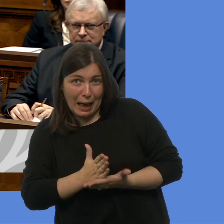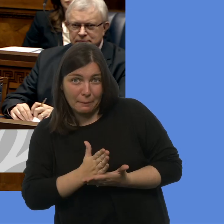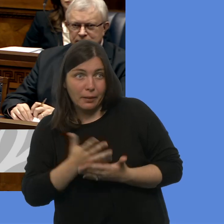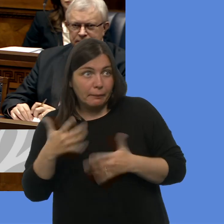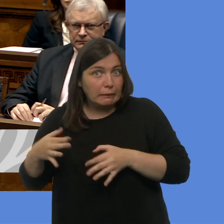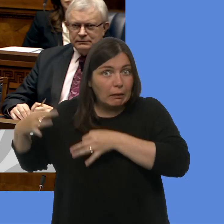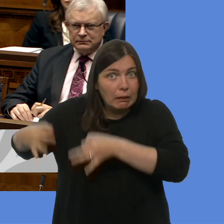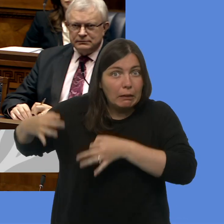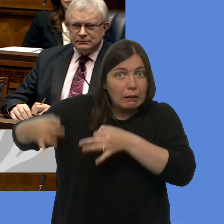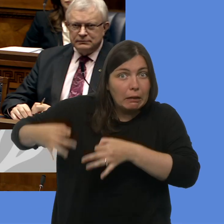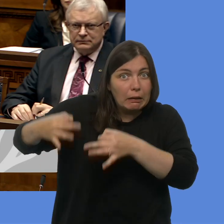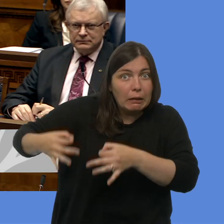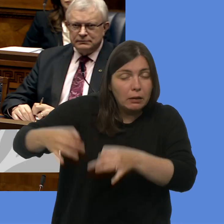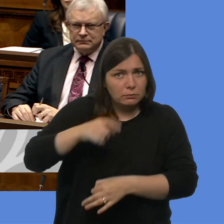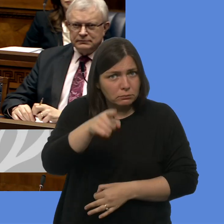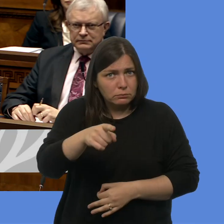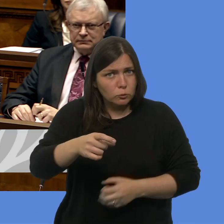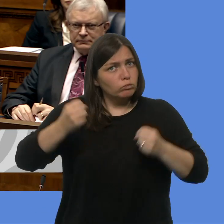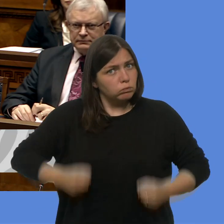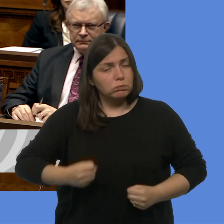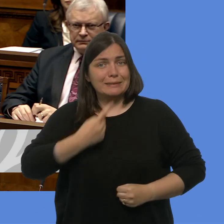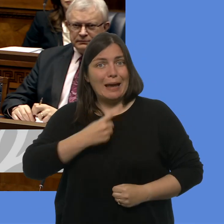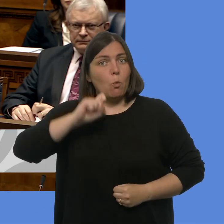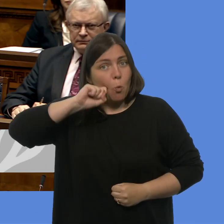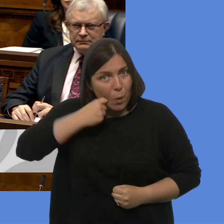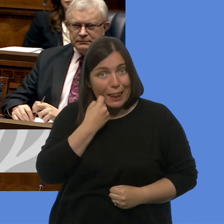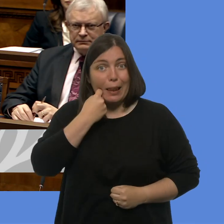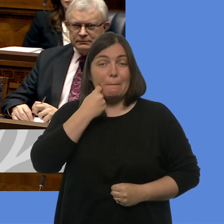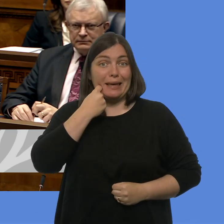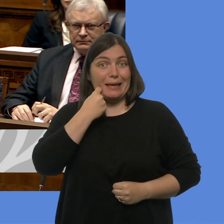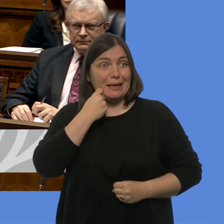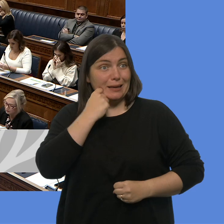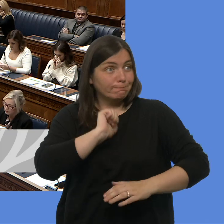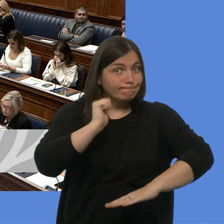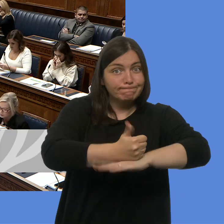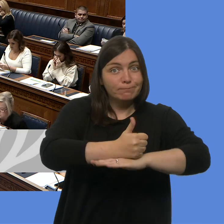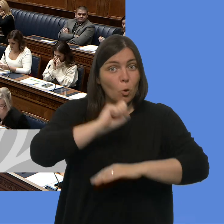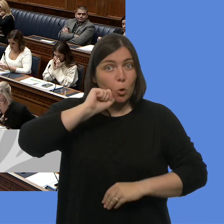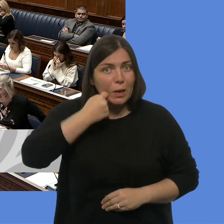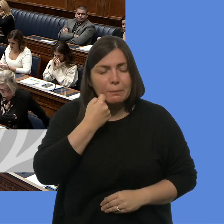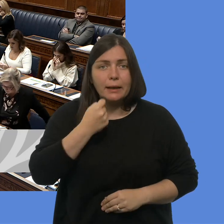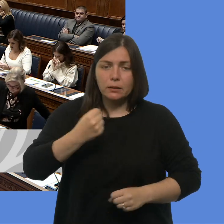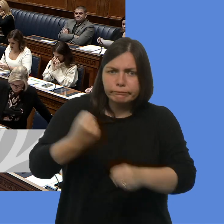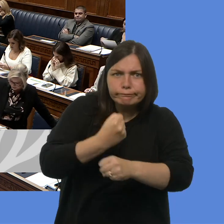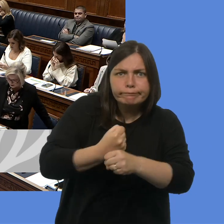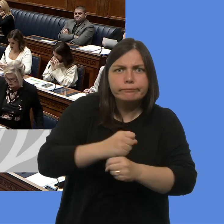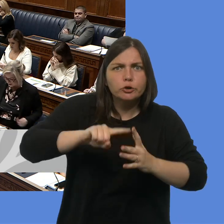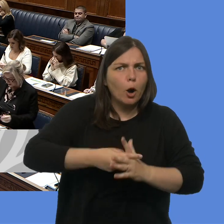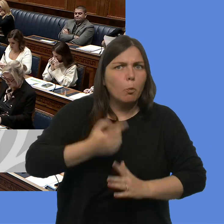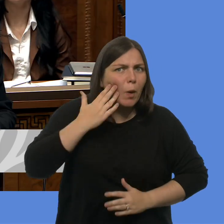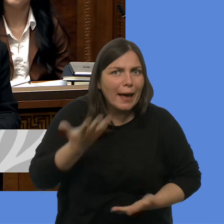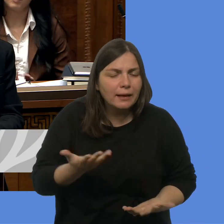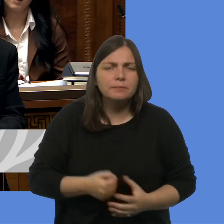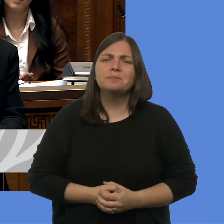your watch. Do you stand by that, and will construction begin before the end of this mandate? Yes, I can say